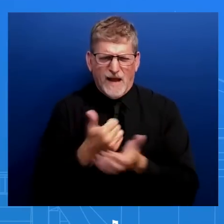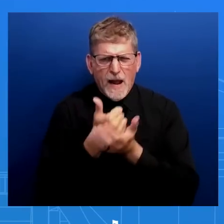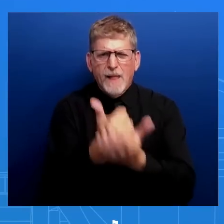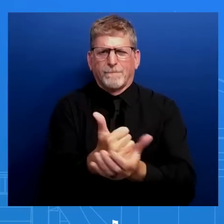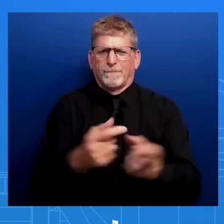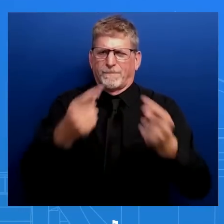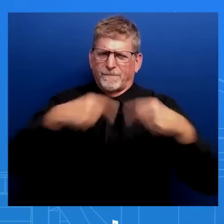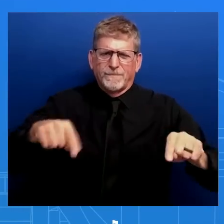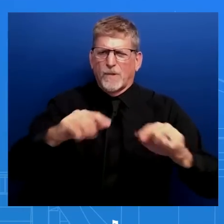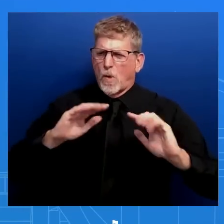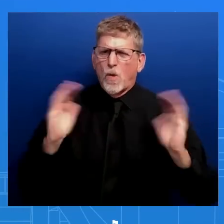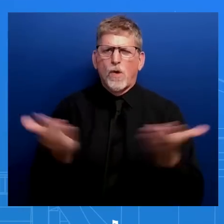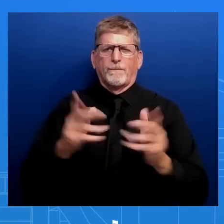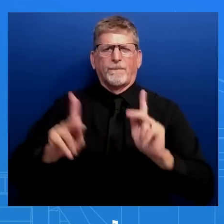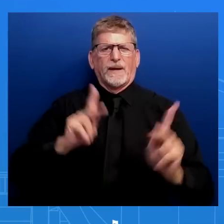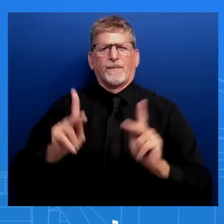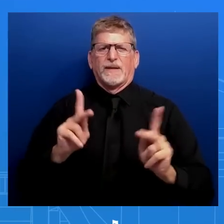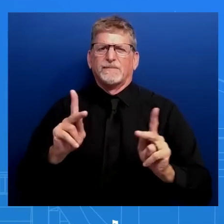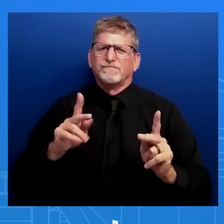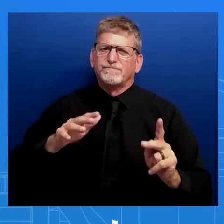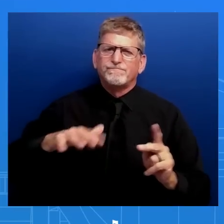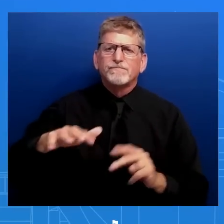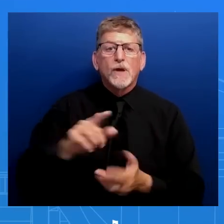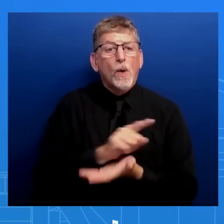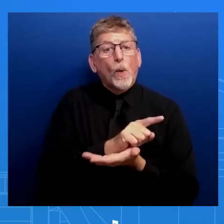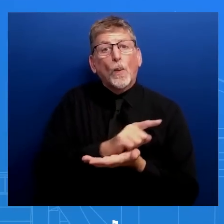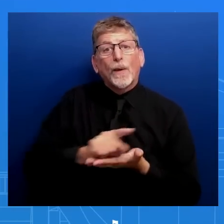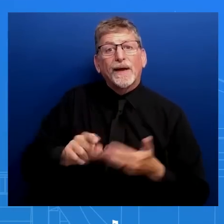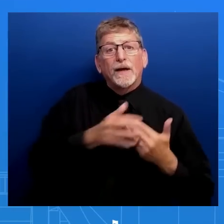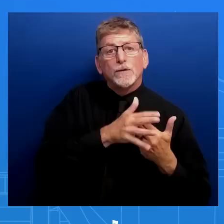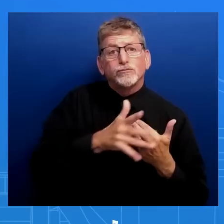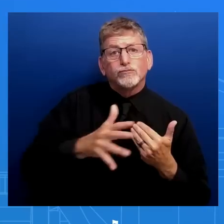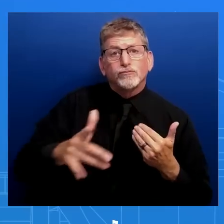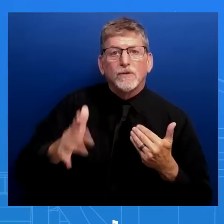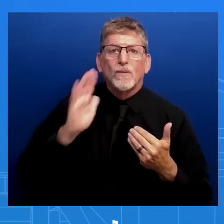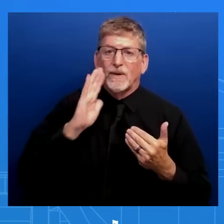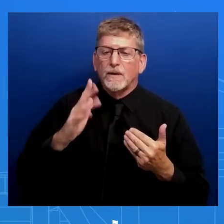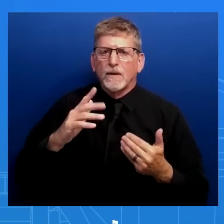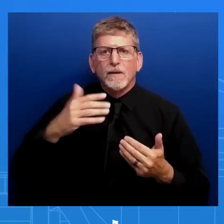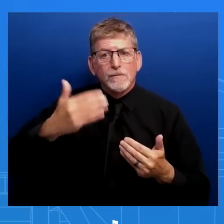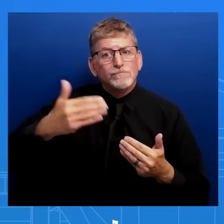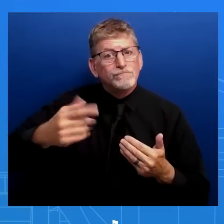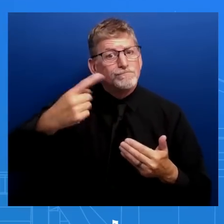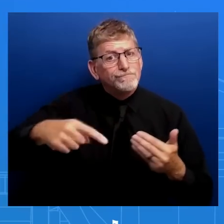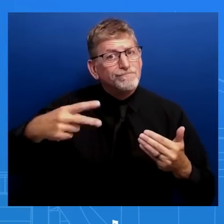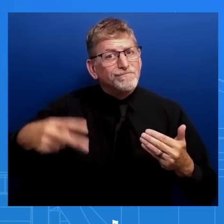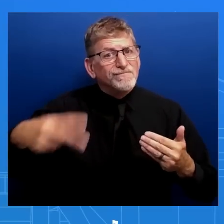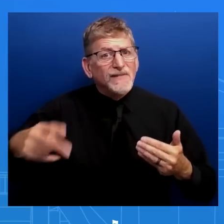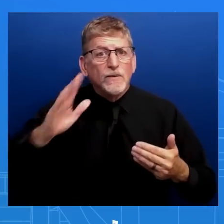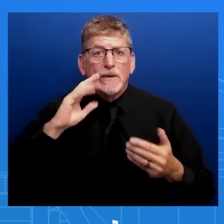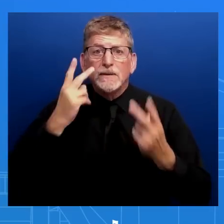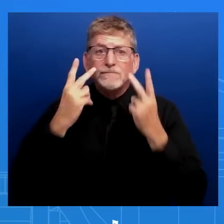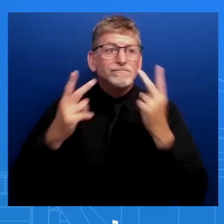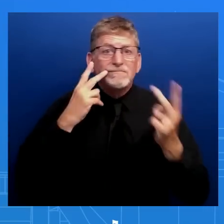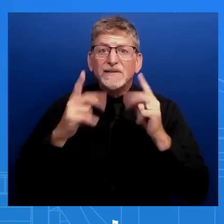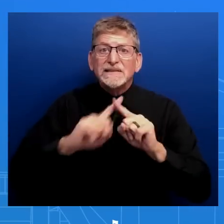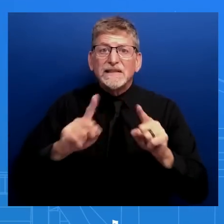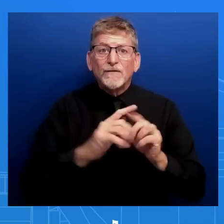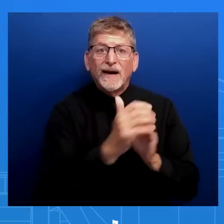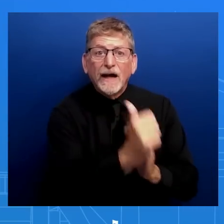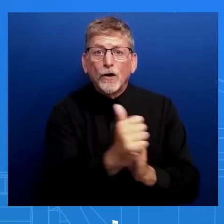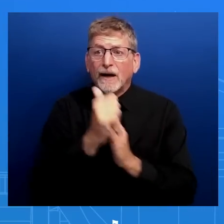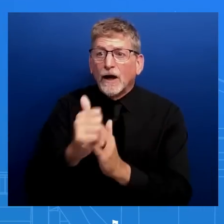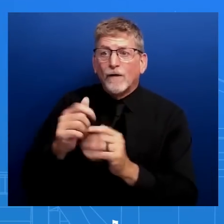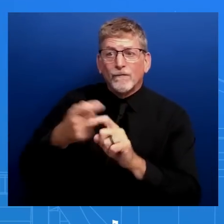Throughout the week and clearly next several weeks, you'll continue to hear from leaders across the administration on how the president's economic plan